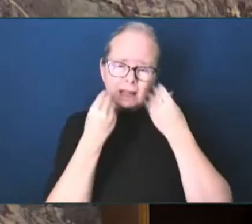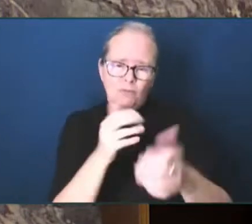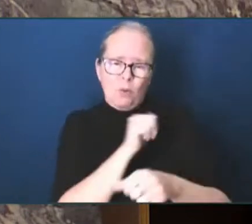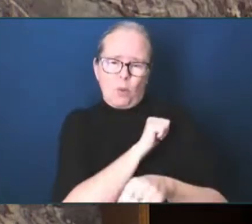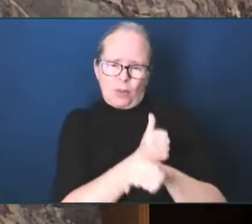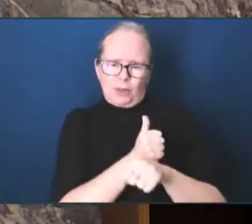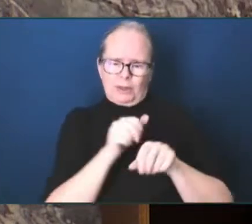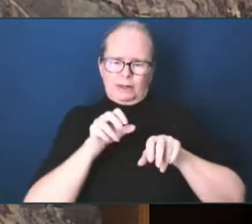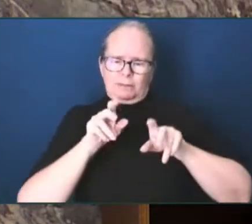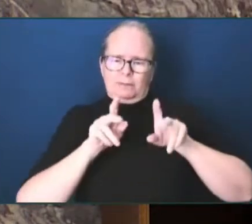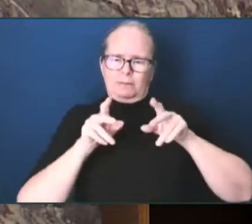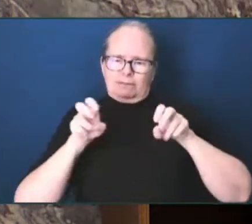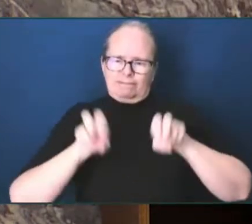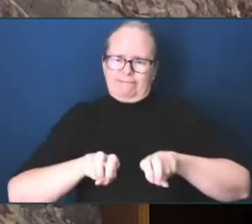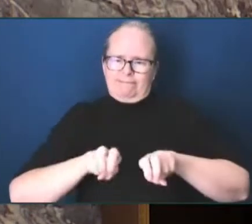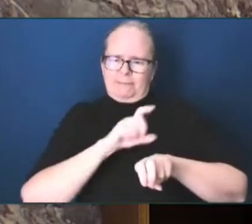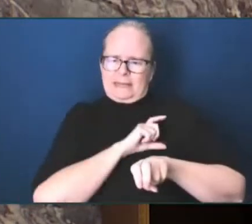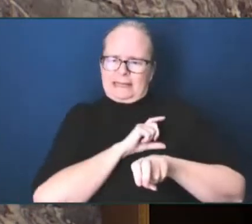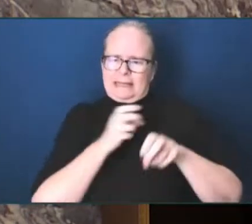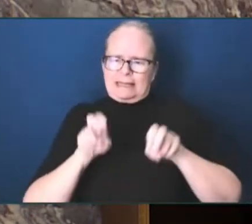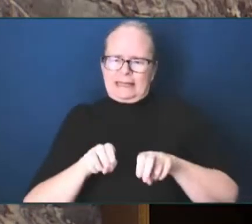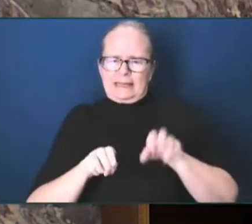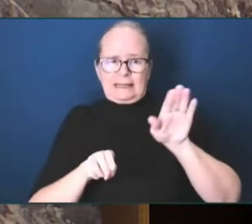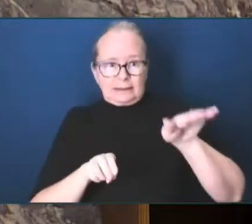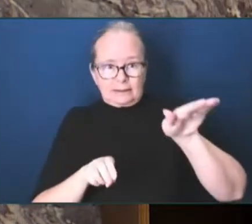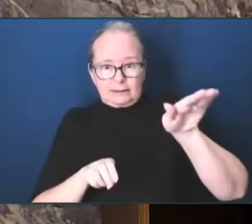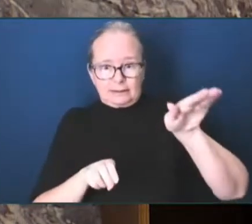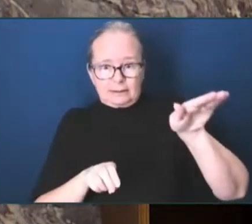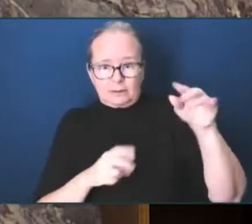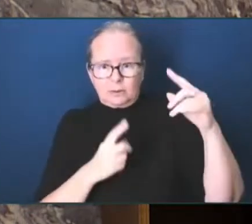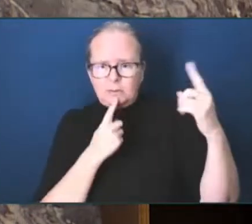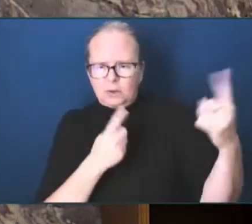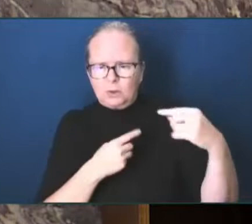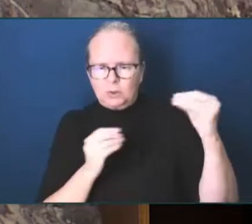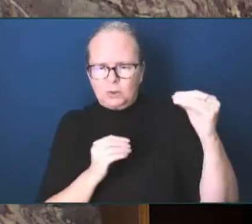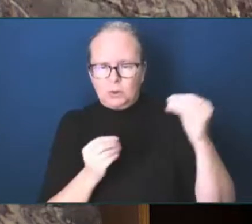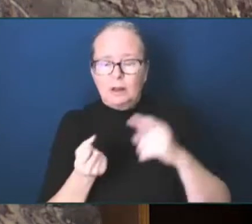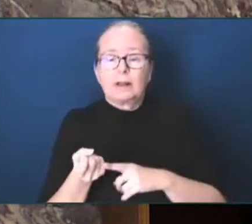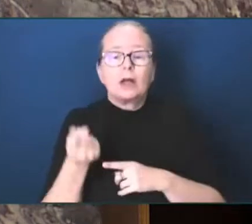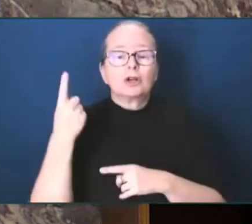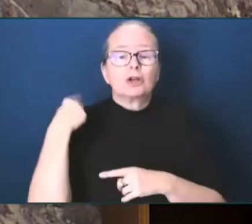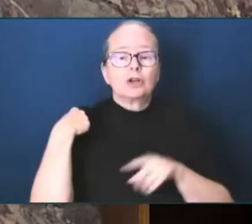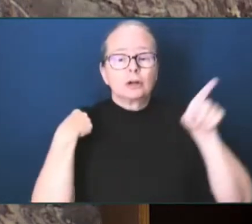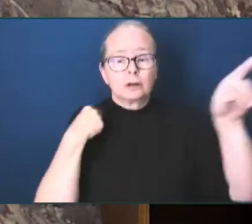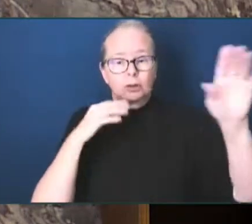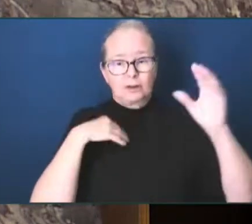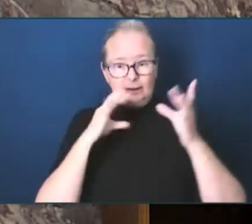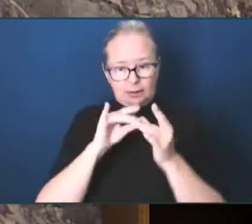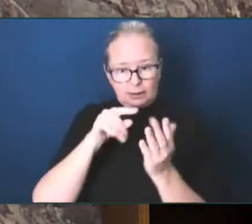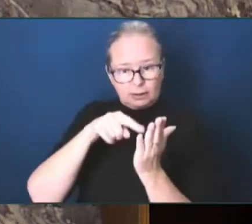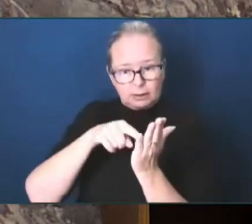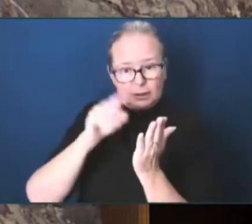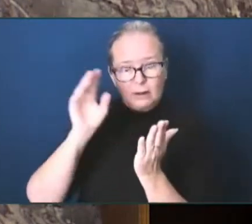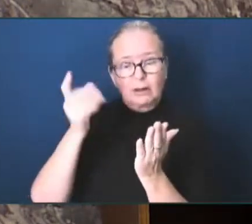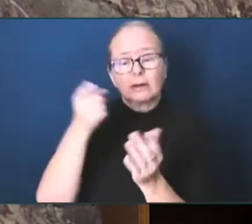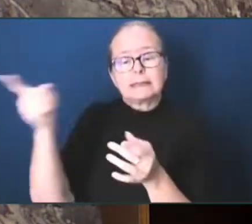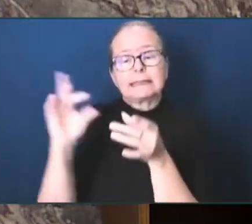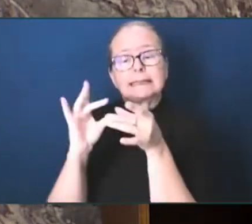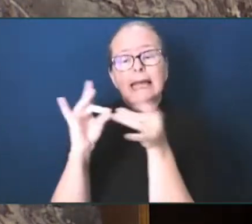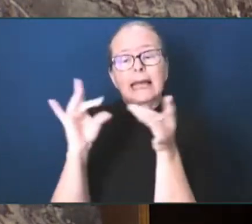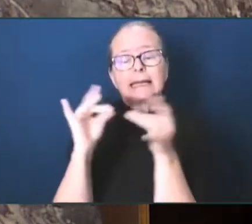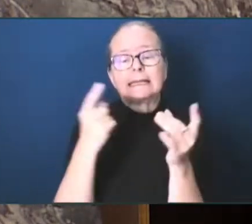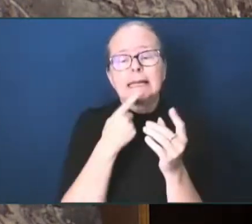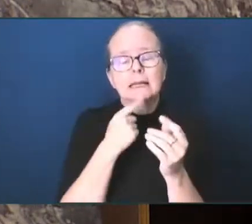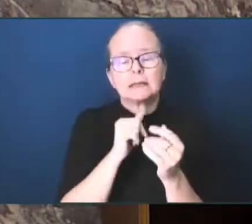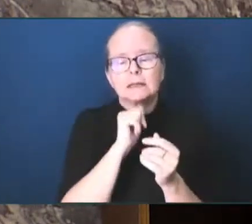response was? The minister's response was this, and I quote, I do not get into the small operational details, end quote.